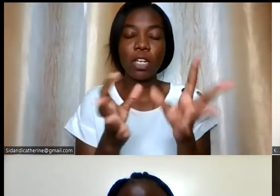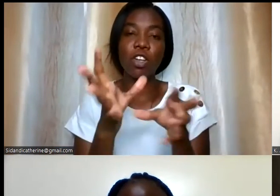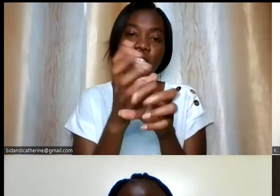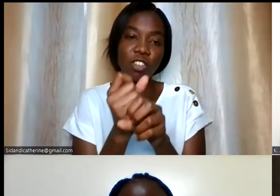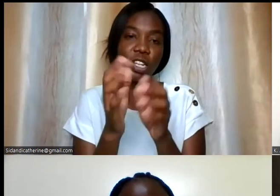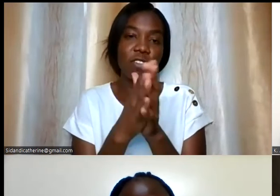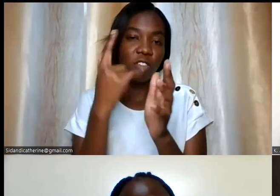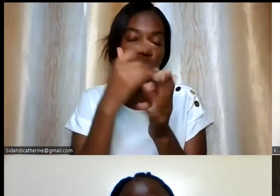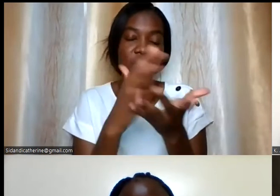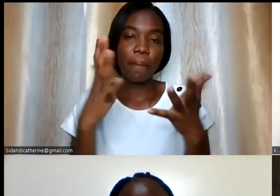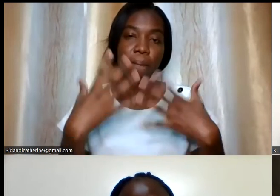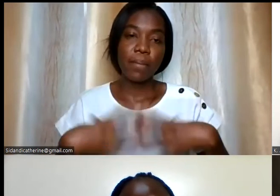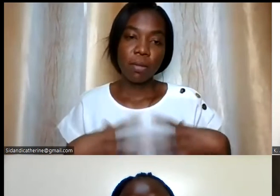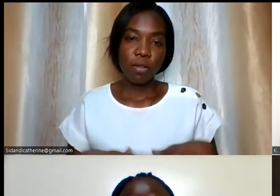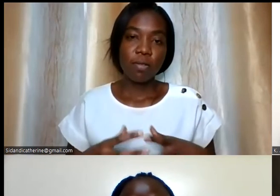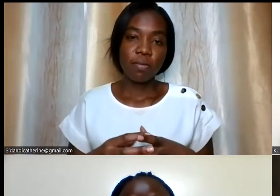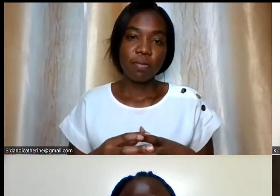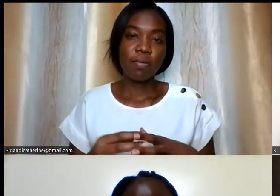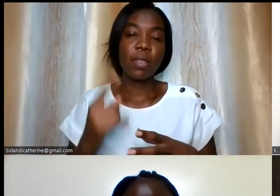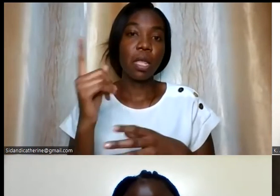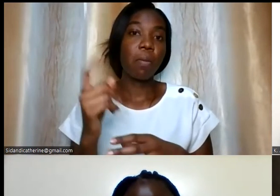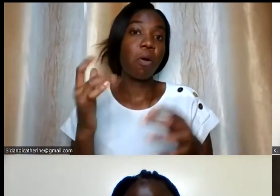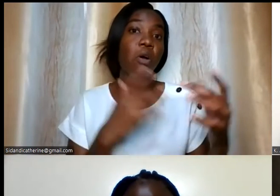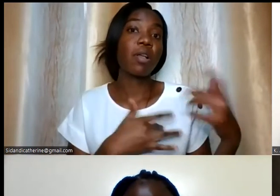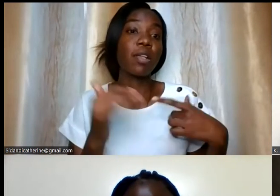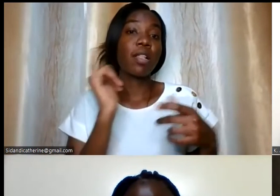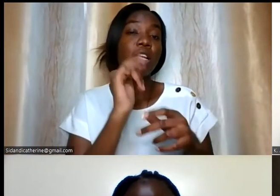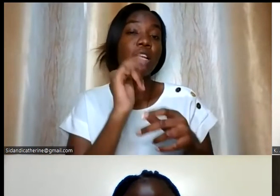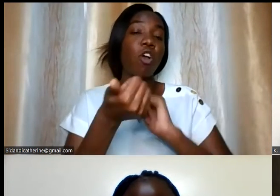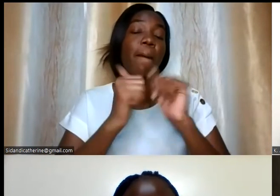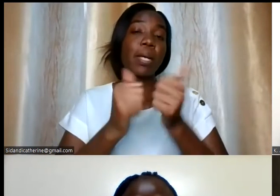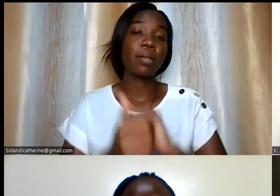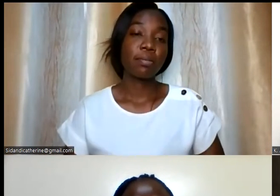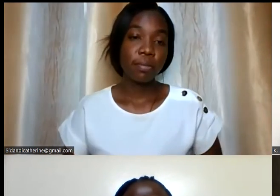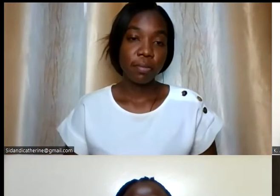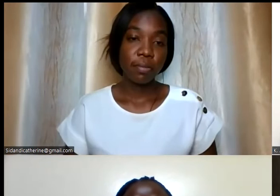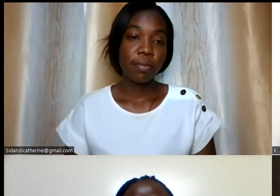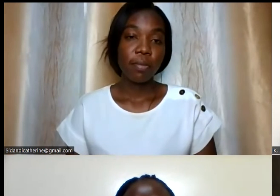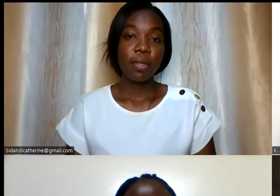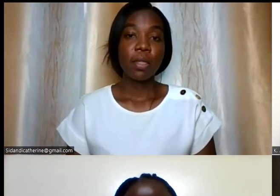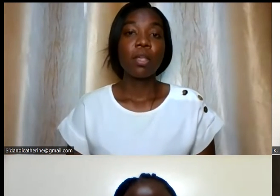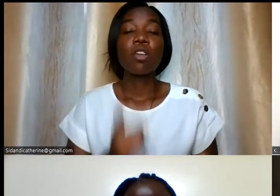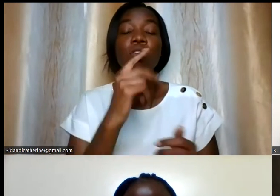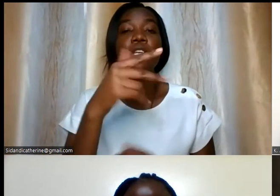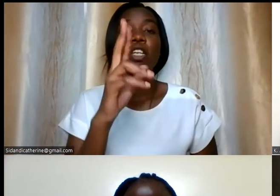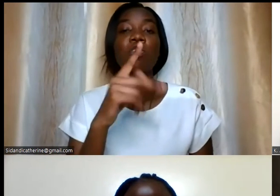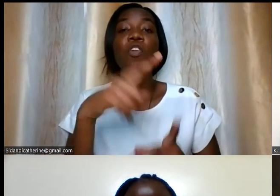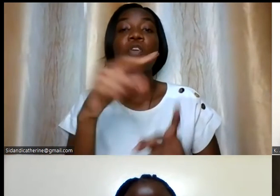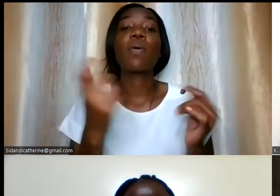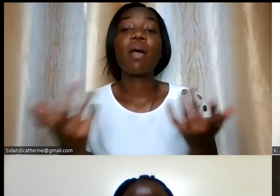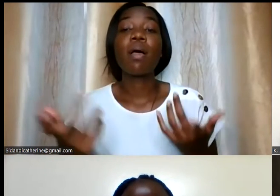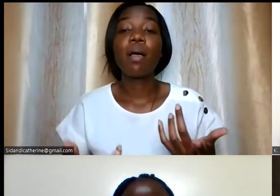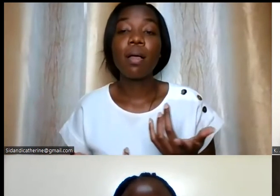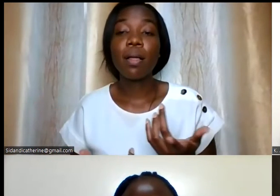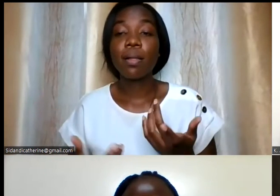these people, they consider that incompetence. So where does the HR go to? You will have